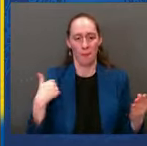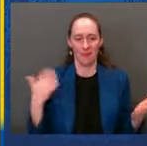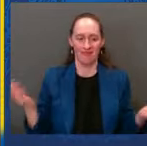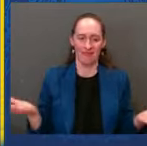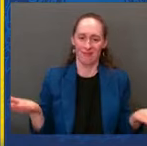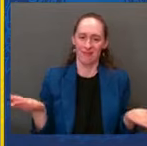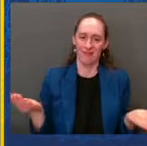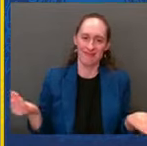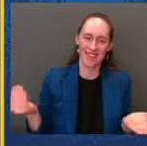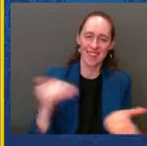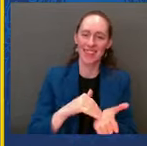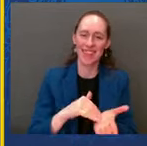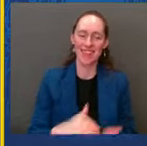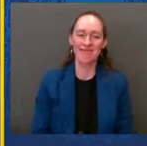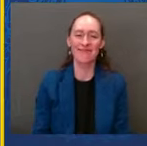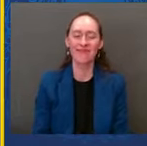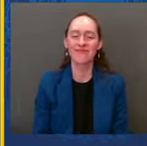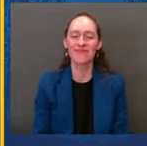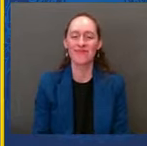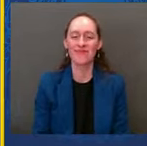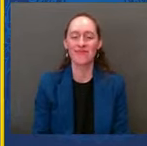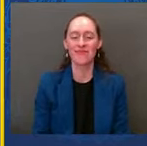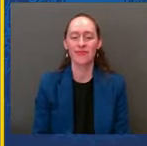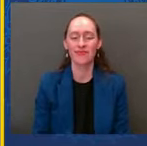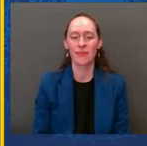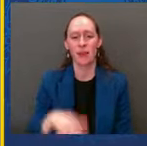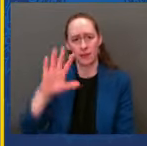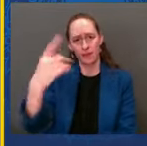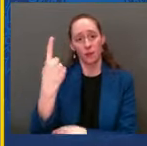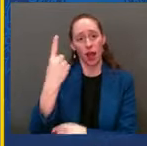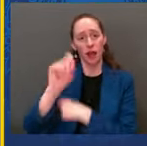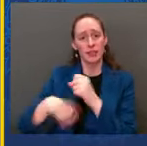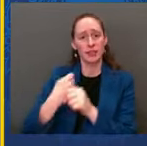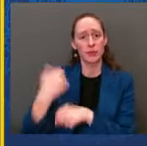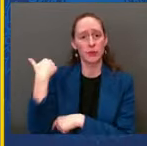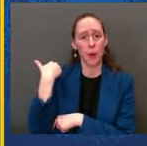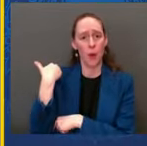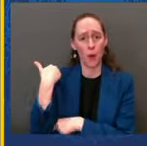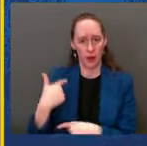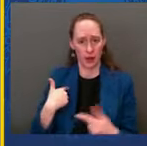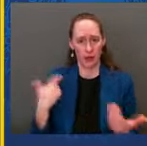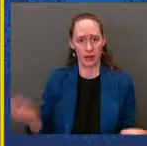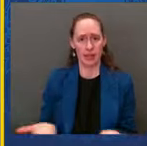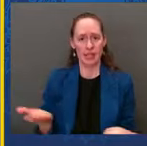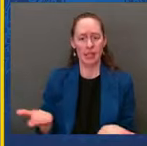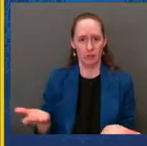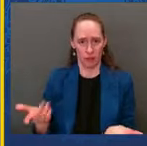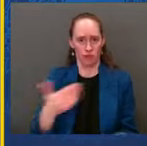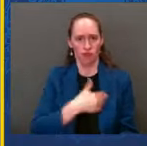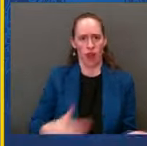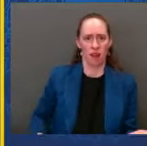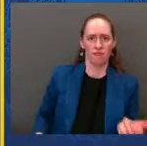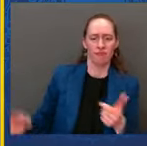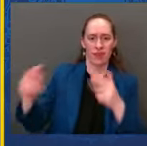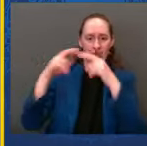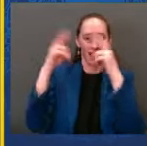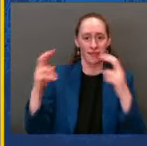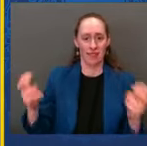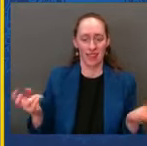nearly one year ago, I spoke at the Royal Castle here in Warsaw, just weeks after Vladimir Putin had unleashed his murderous